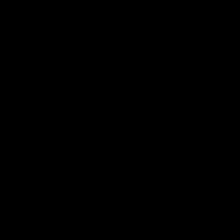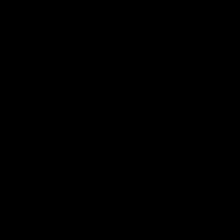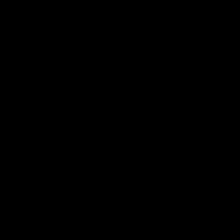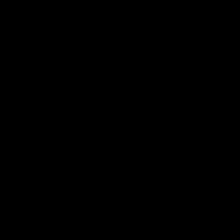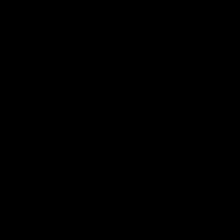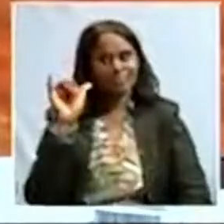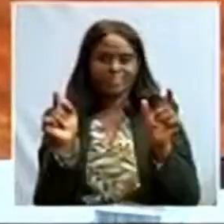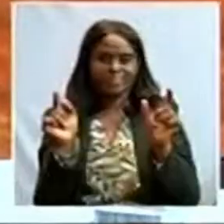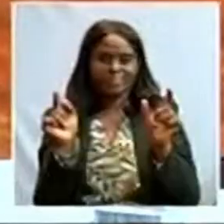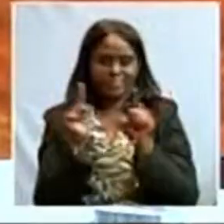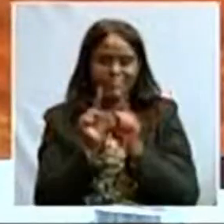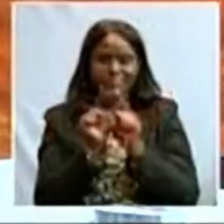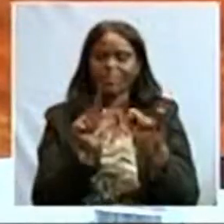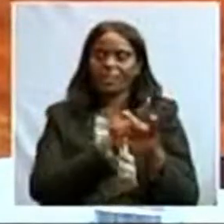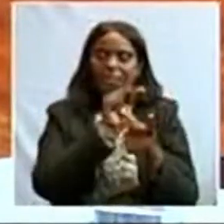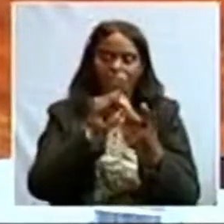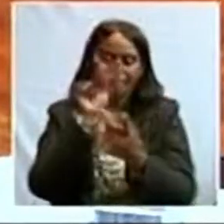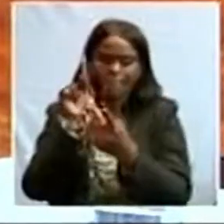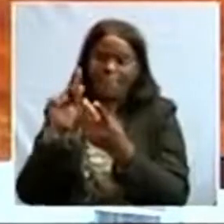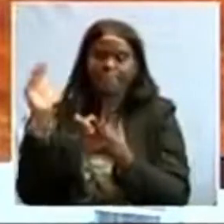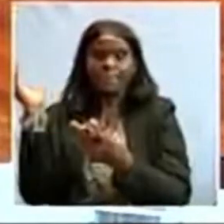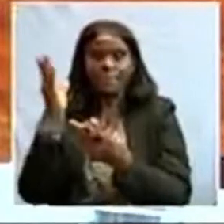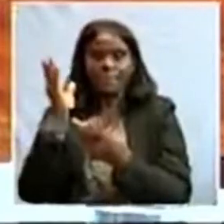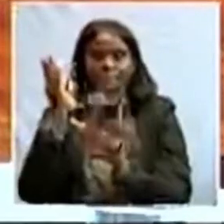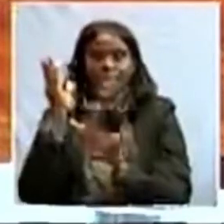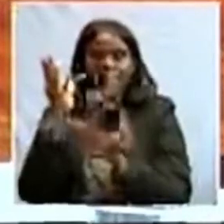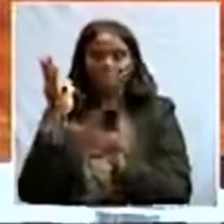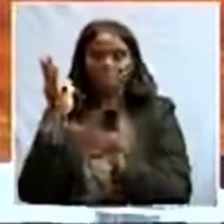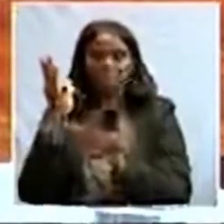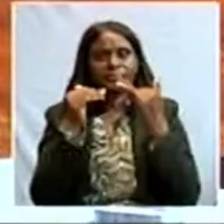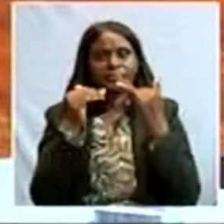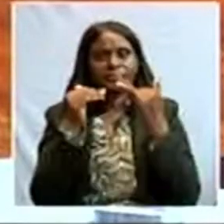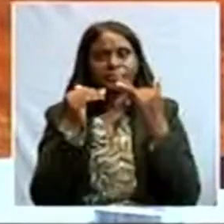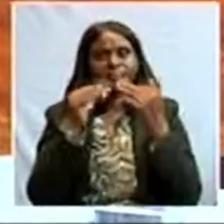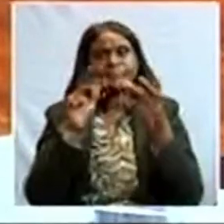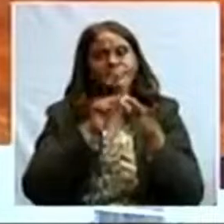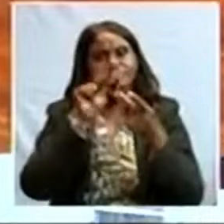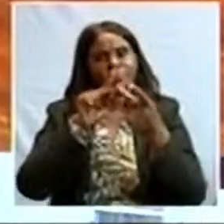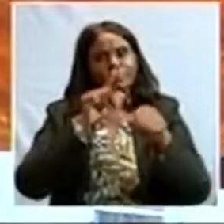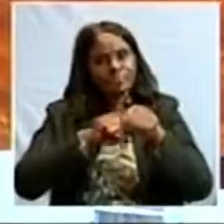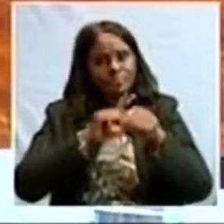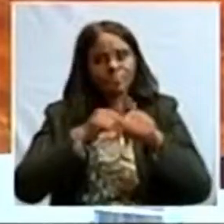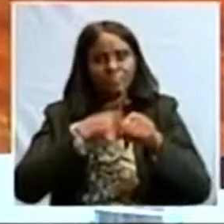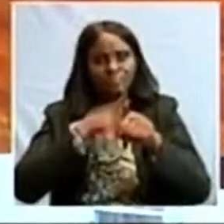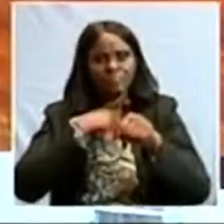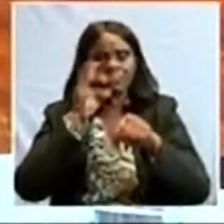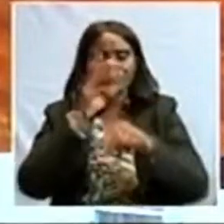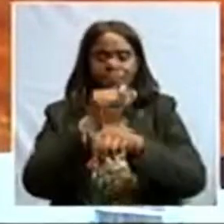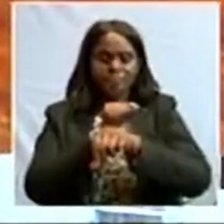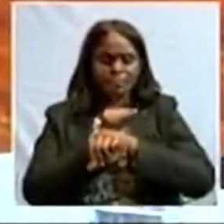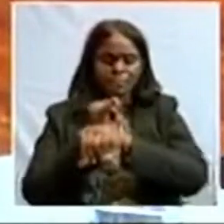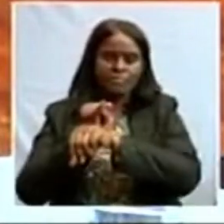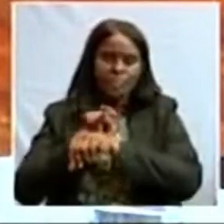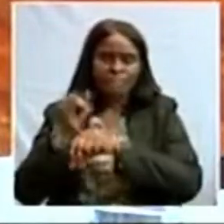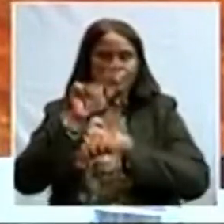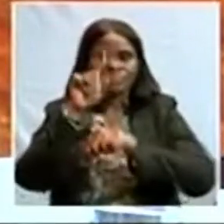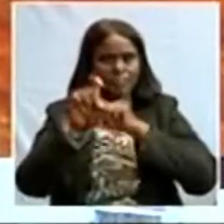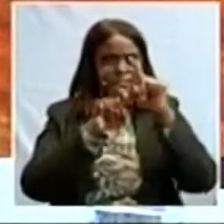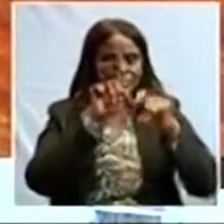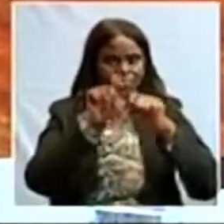and the concise presentation. At this point, I'll invite questions from